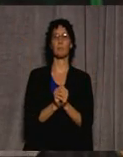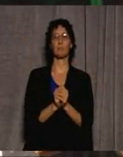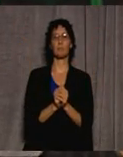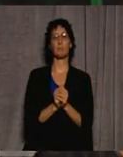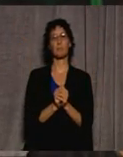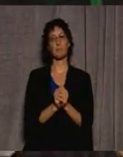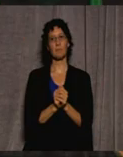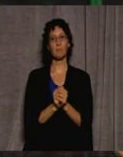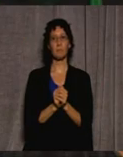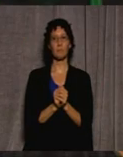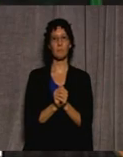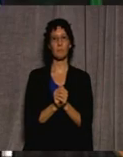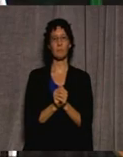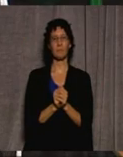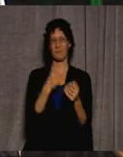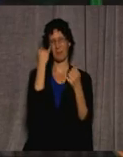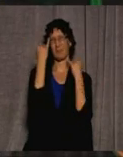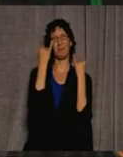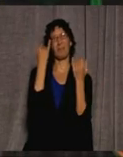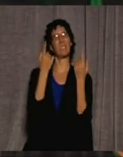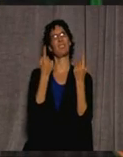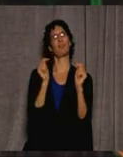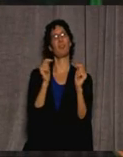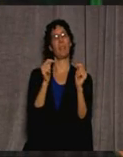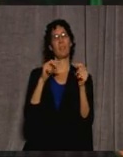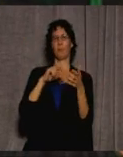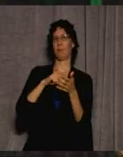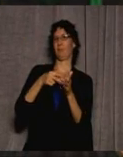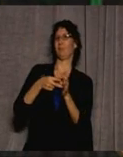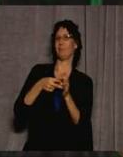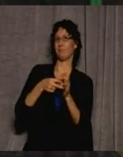imagine trying to do that, right? Well, let me read you